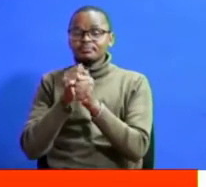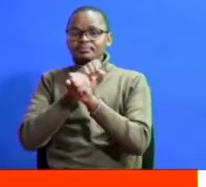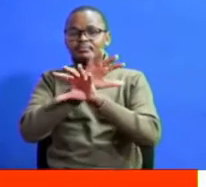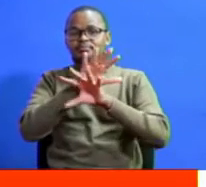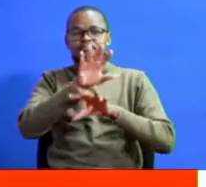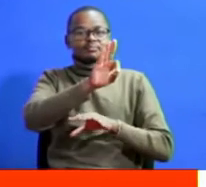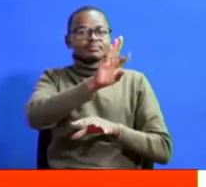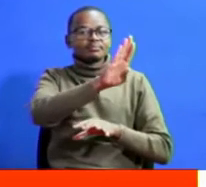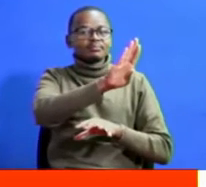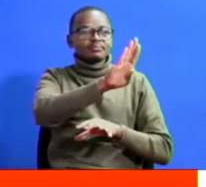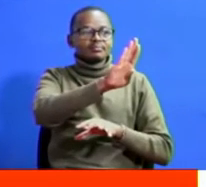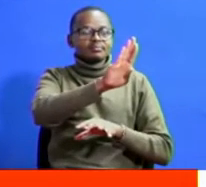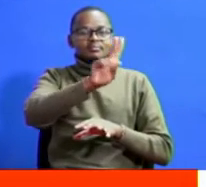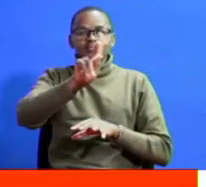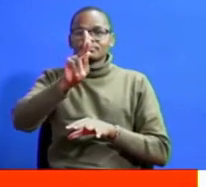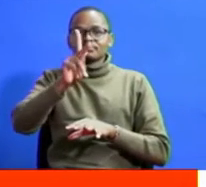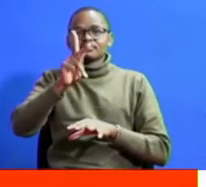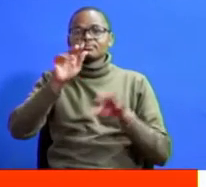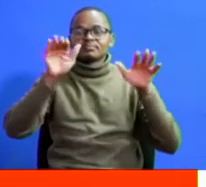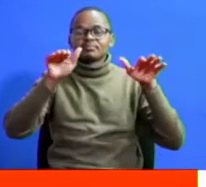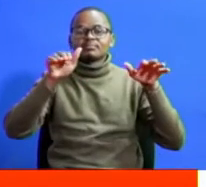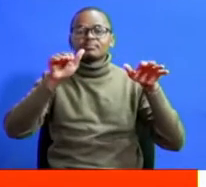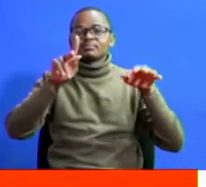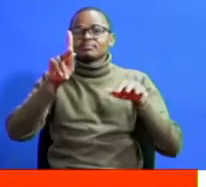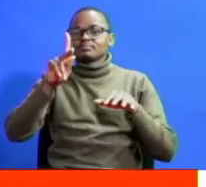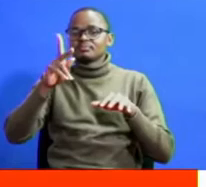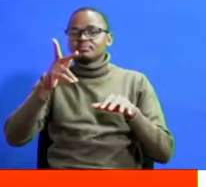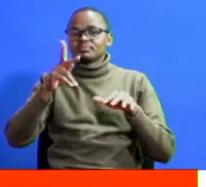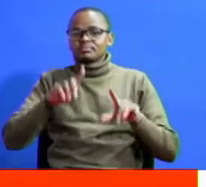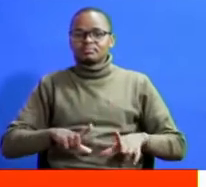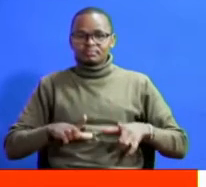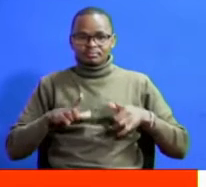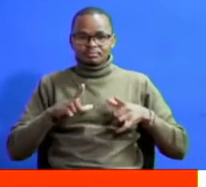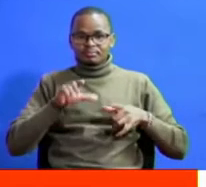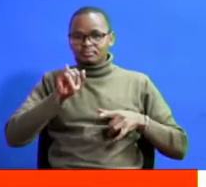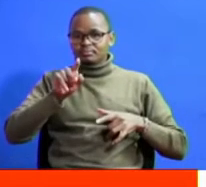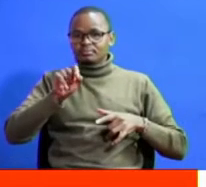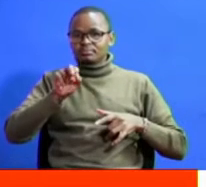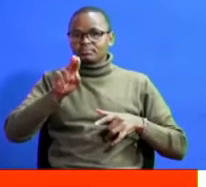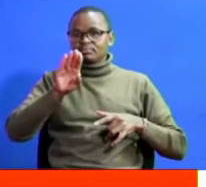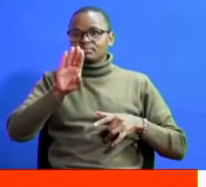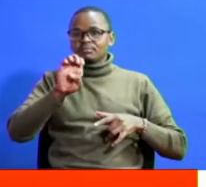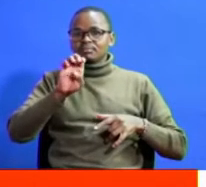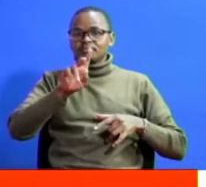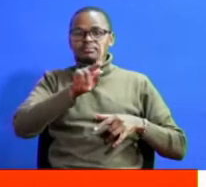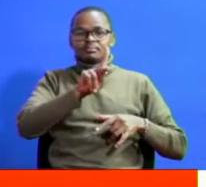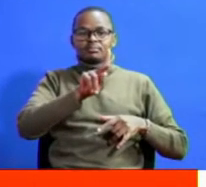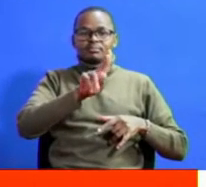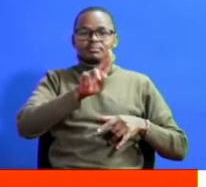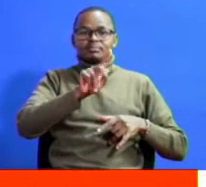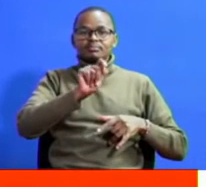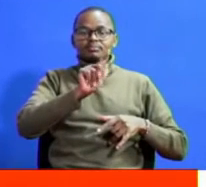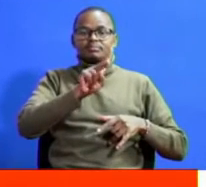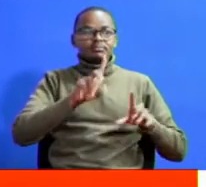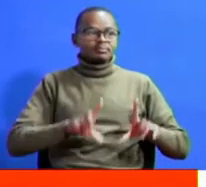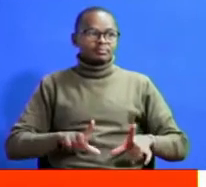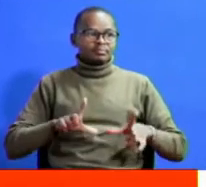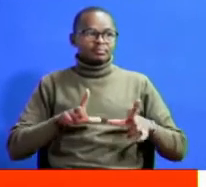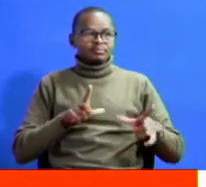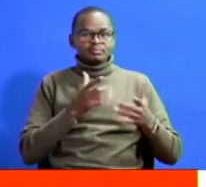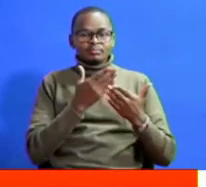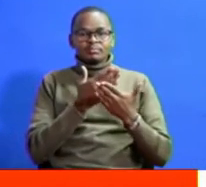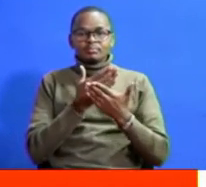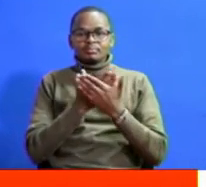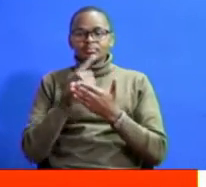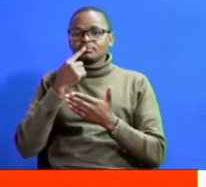on Facebook, KUTV Kenya, and Twitter, KUTV underscore Kenya. It's also live on YouTube at KUTV Kenya Live. In the comment section, you can